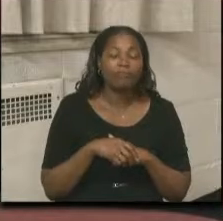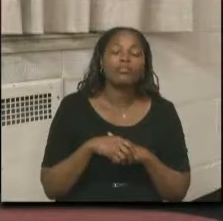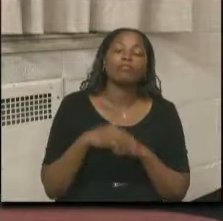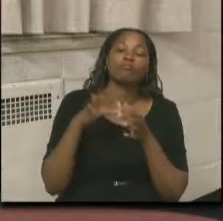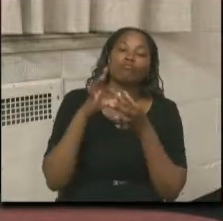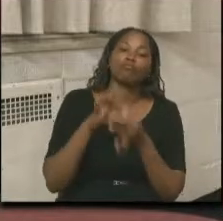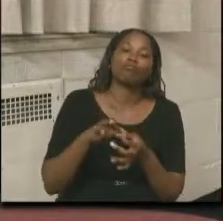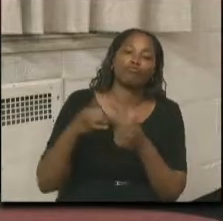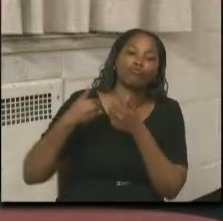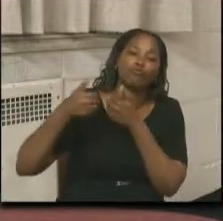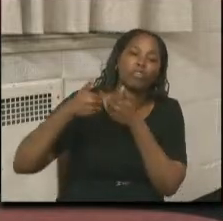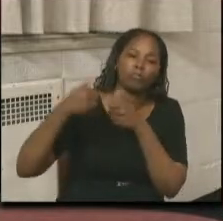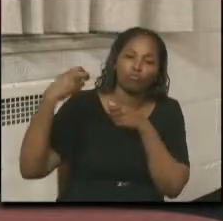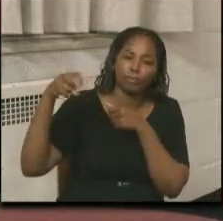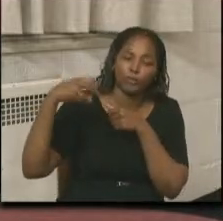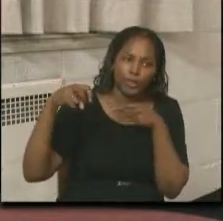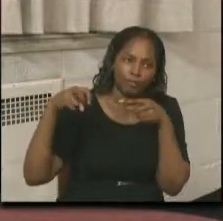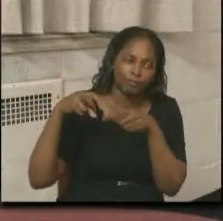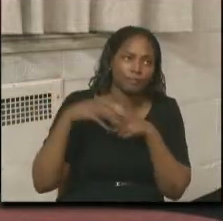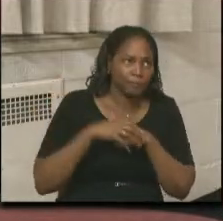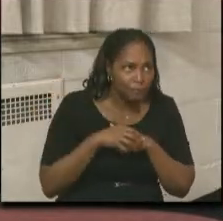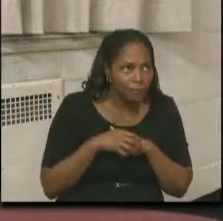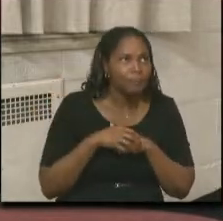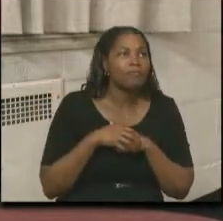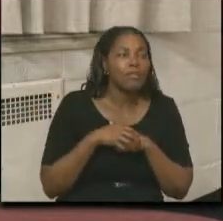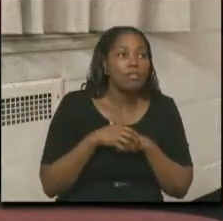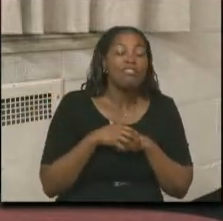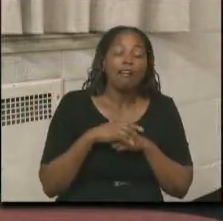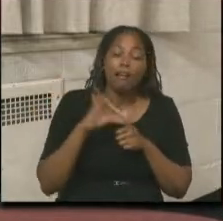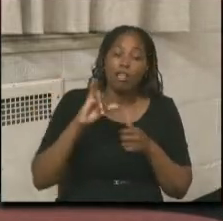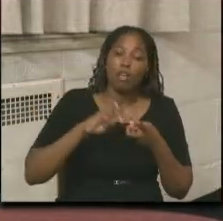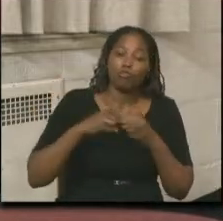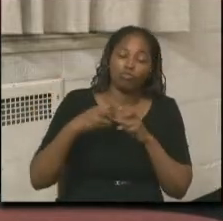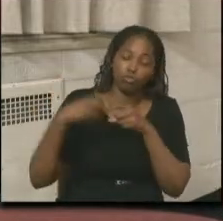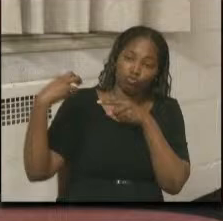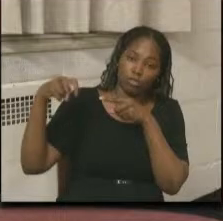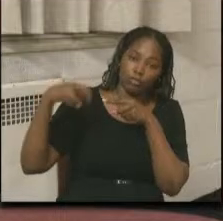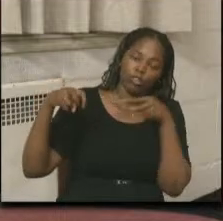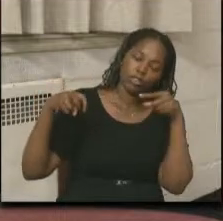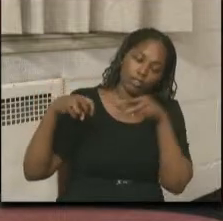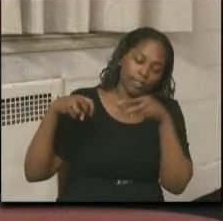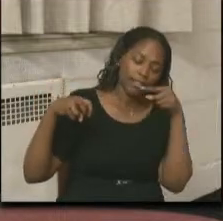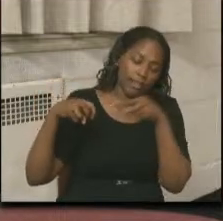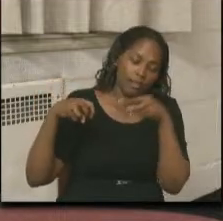Transportation, when I think about this issue of transportation, it is really